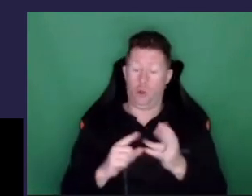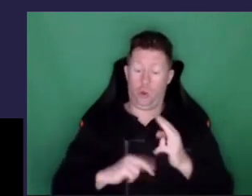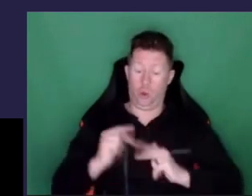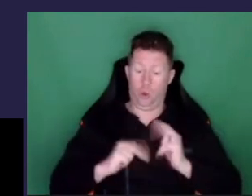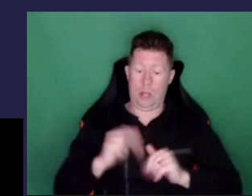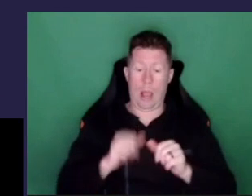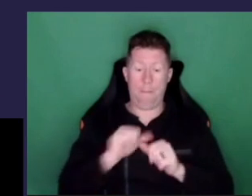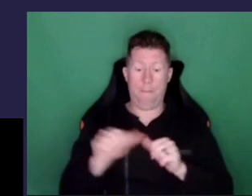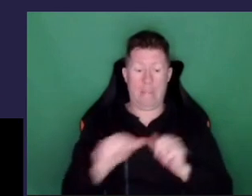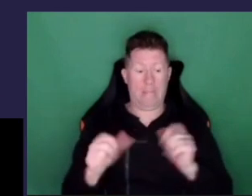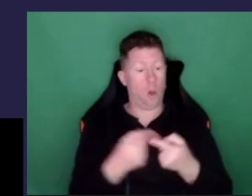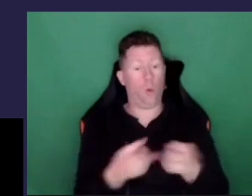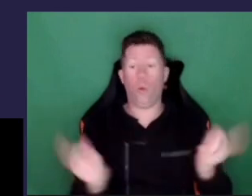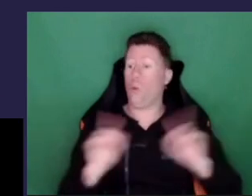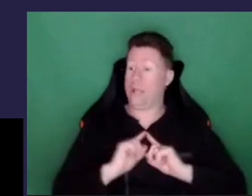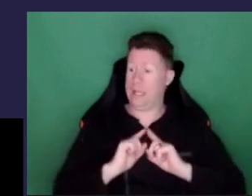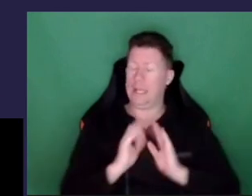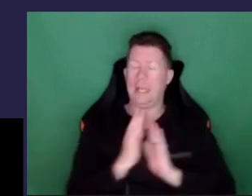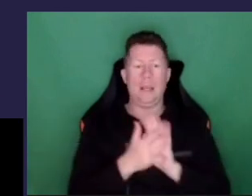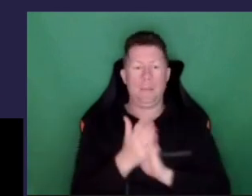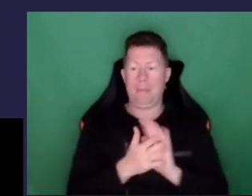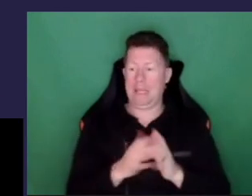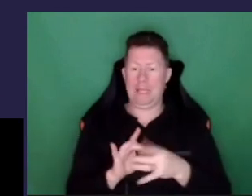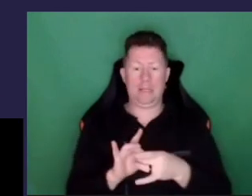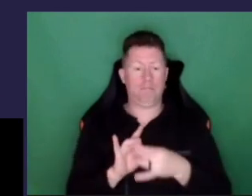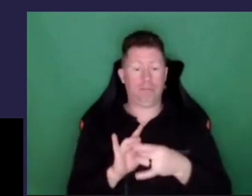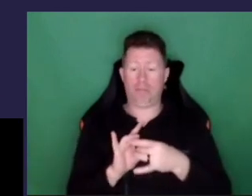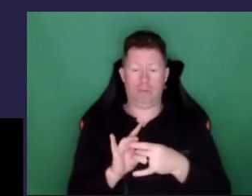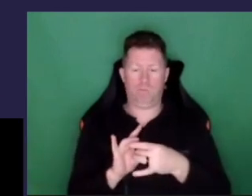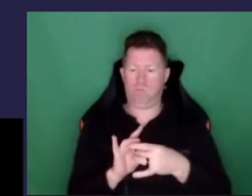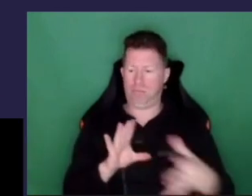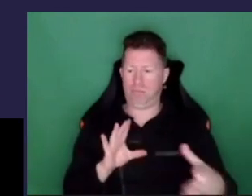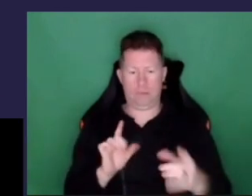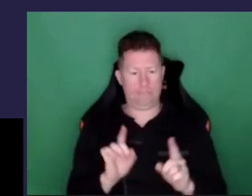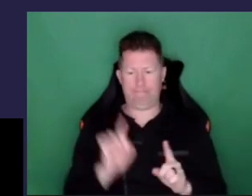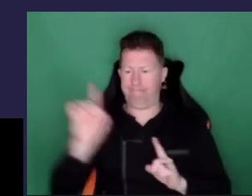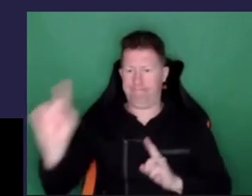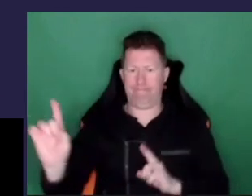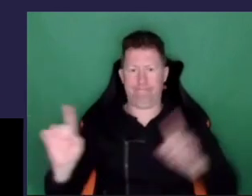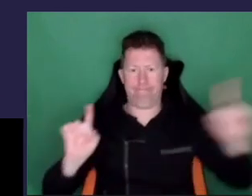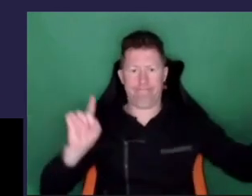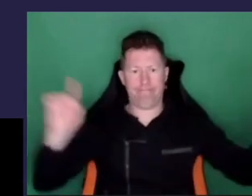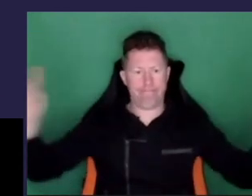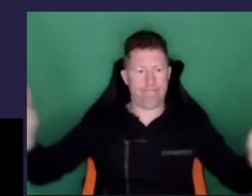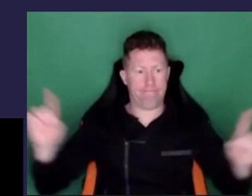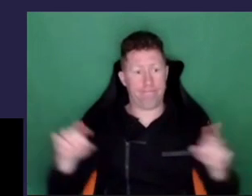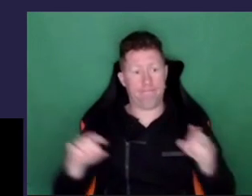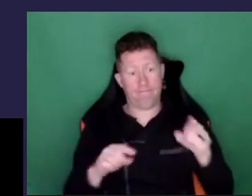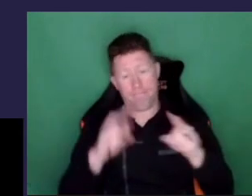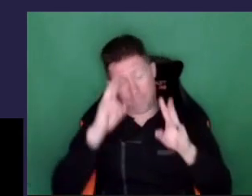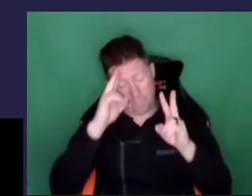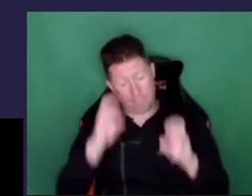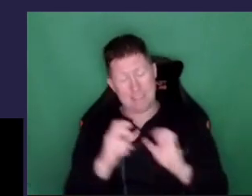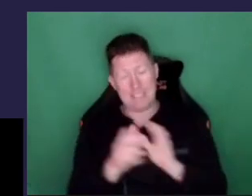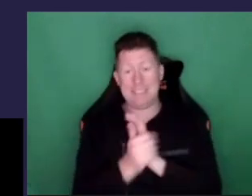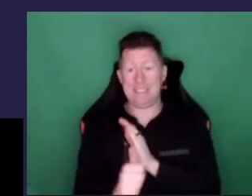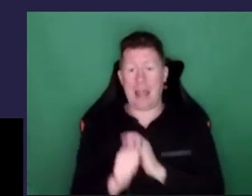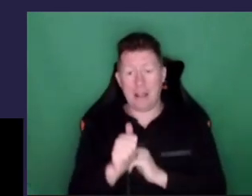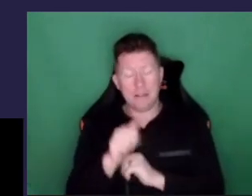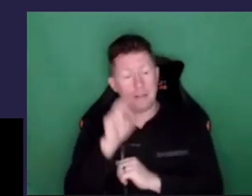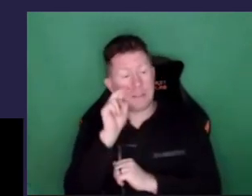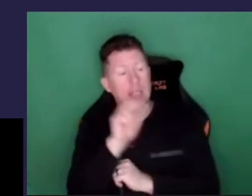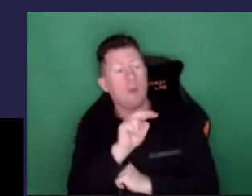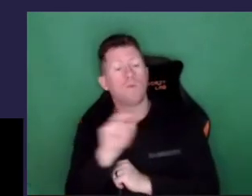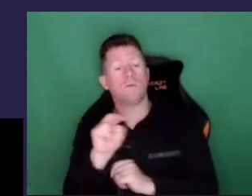people step out of their own relationship ghettos. The idea of being a talent scout. I think of myself as a